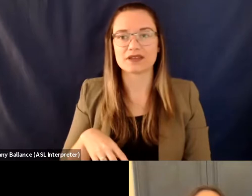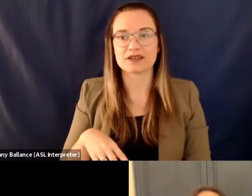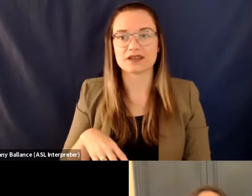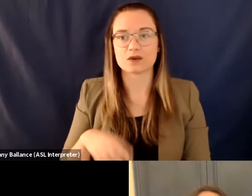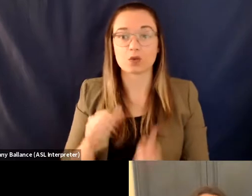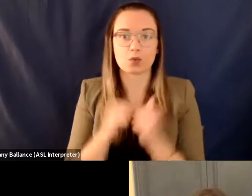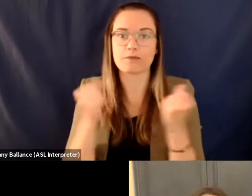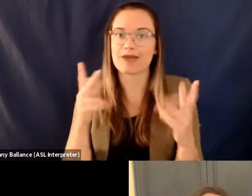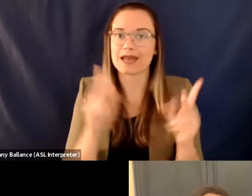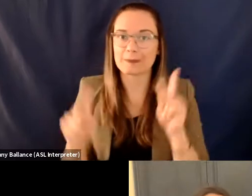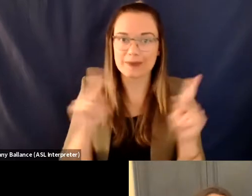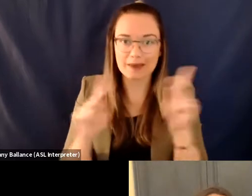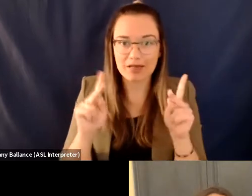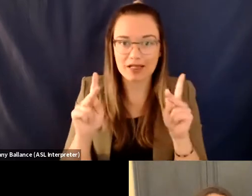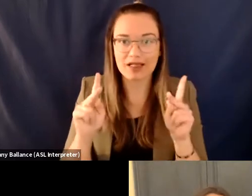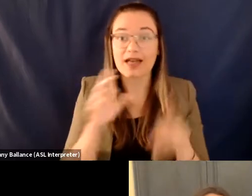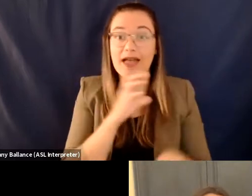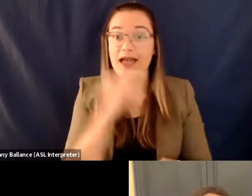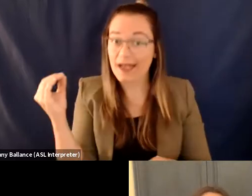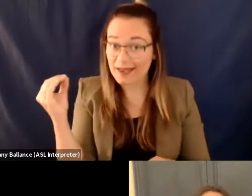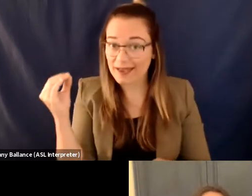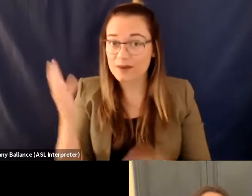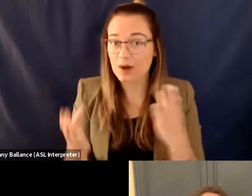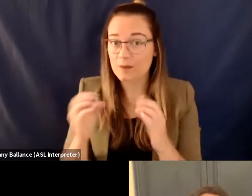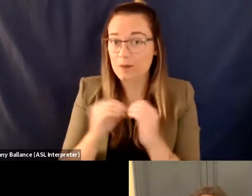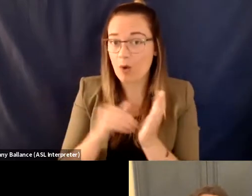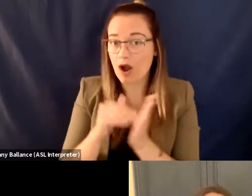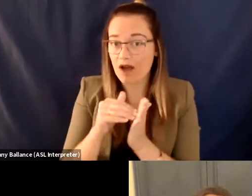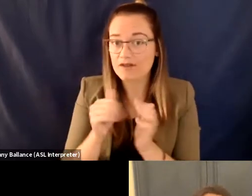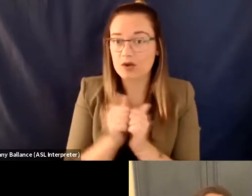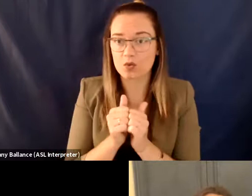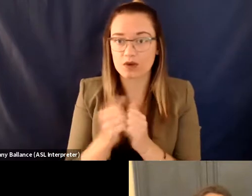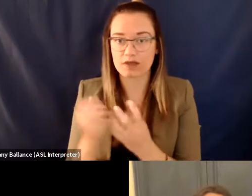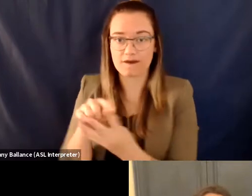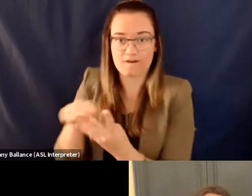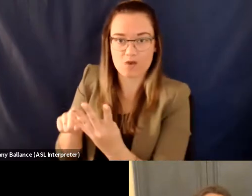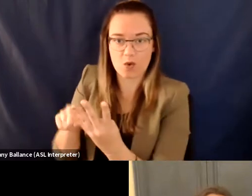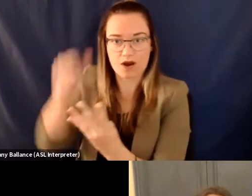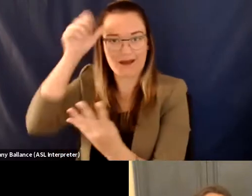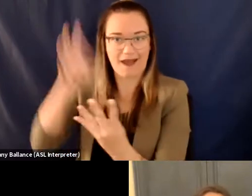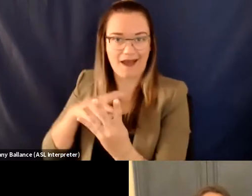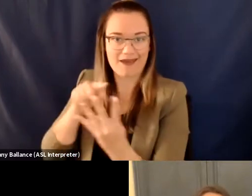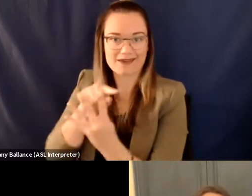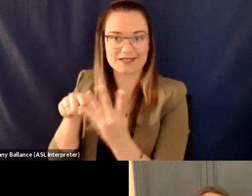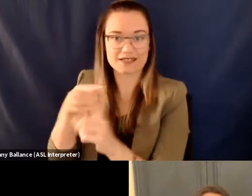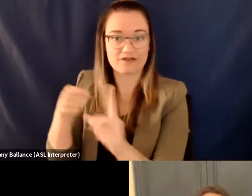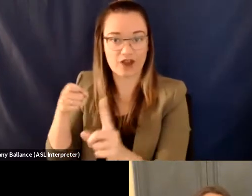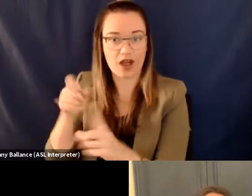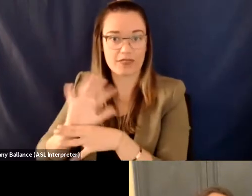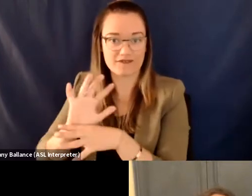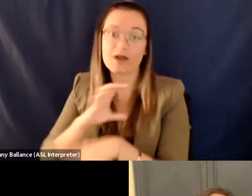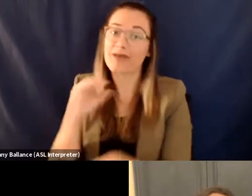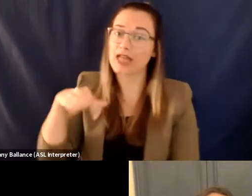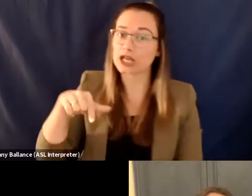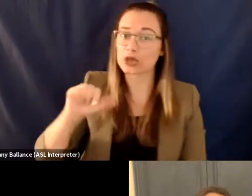with many people, and probably more often with the four guys in the film at the Q&As, just because